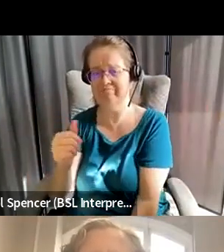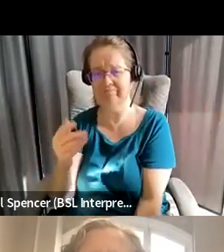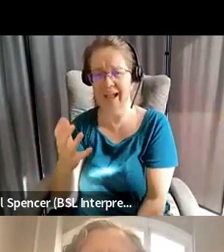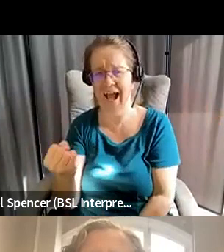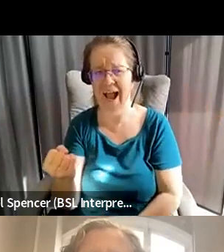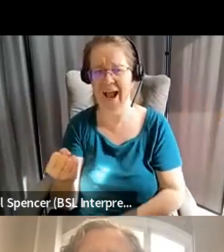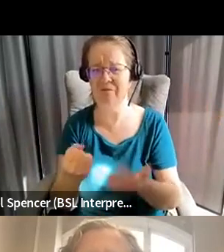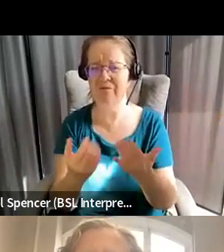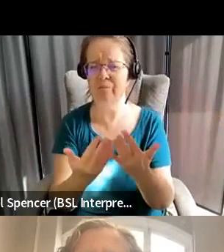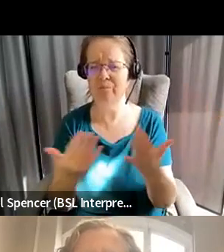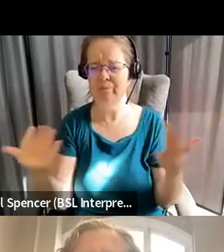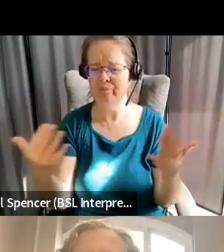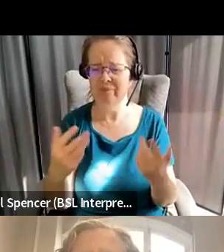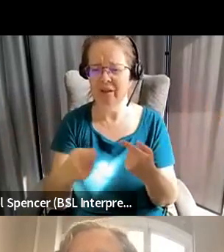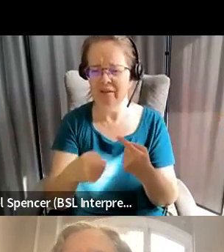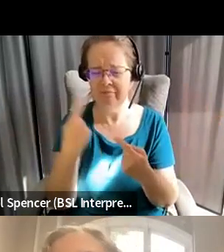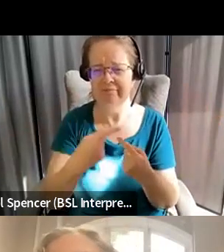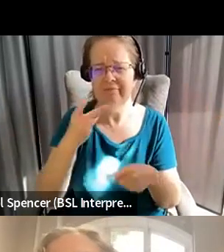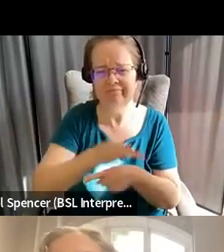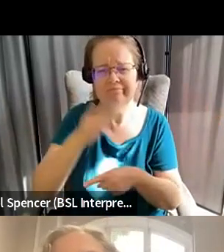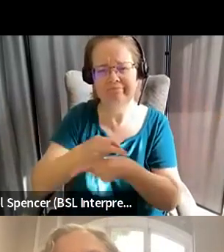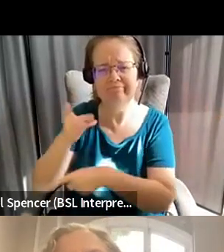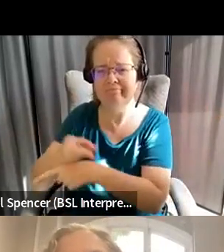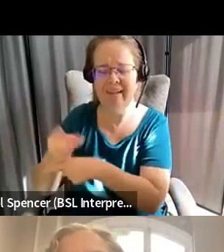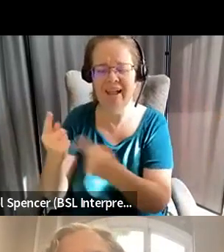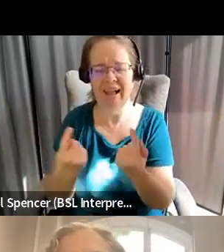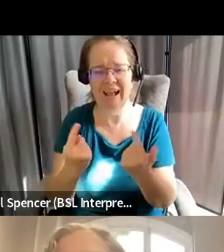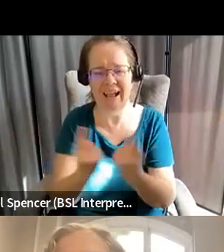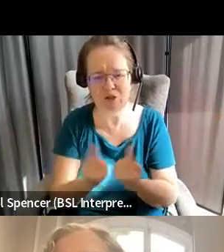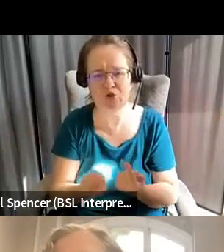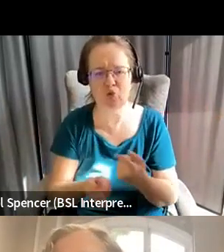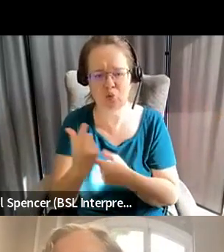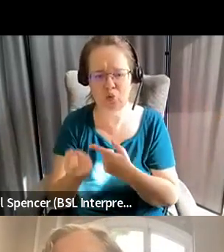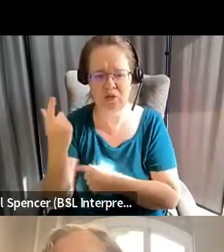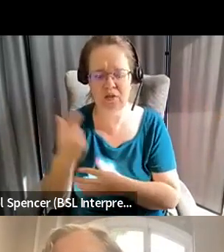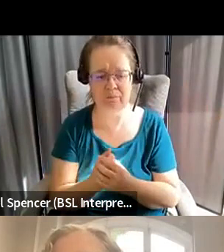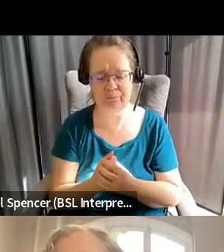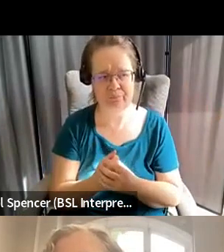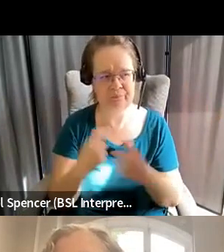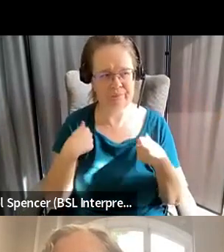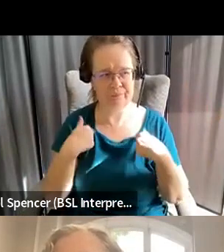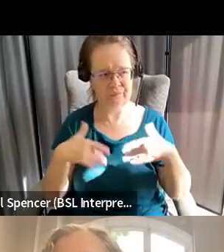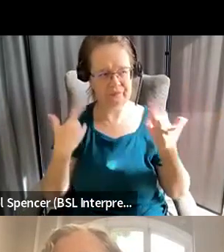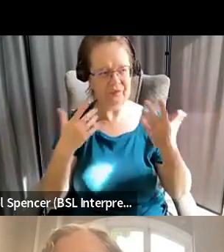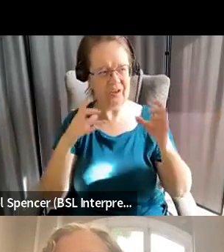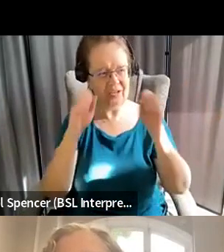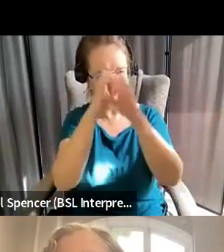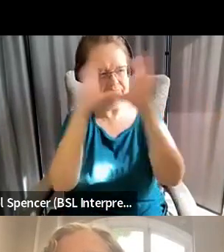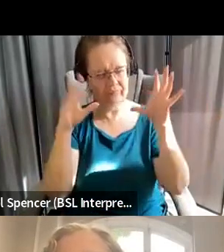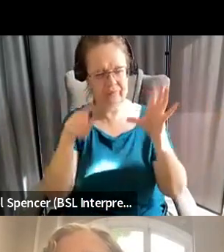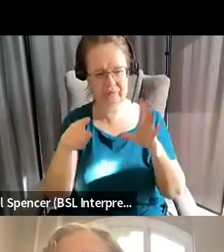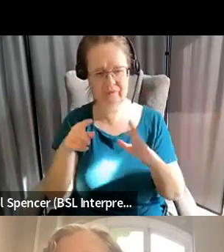issues that I think there's often a perception, and perhaps rightly so, I don't know, but that accessibility is hard to